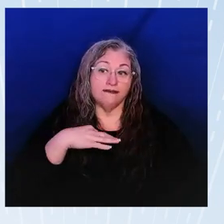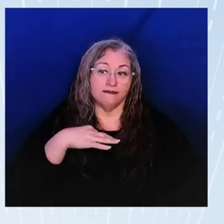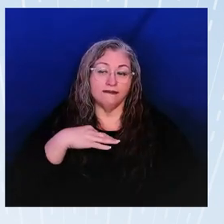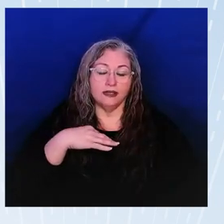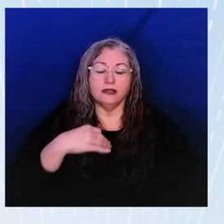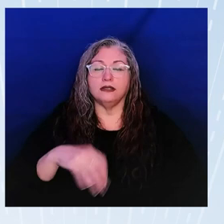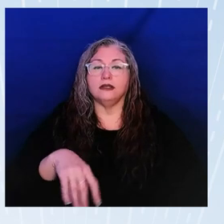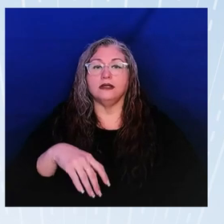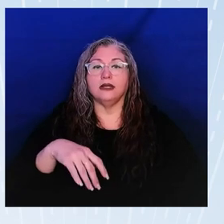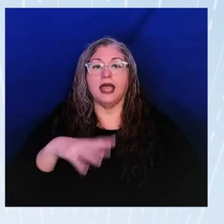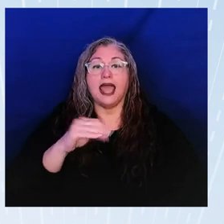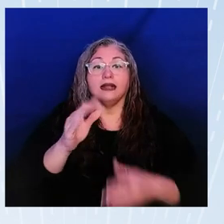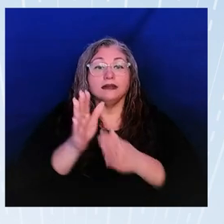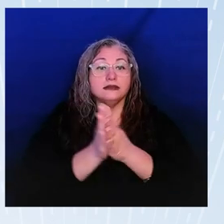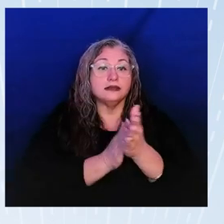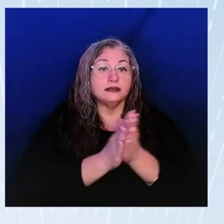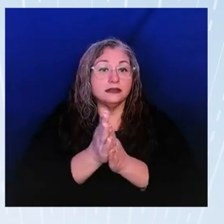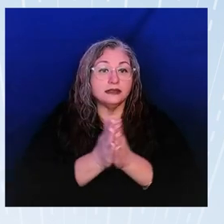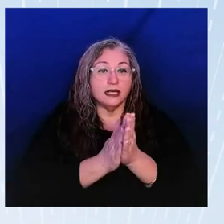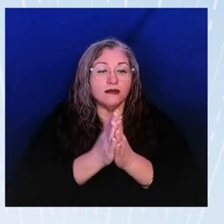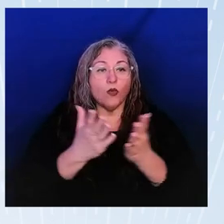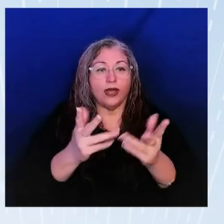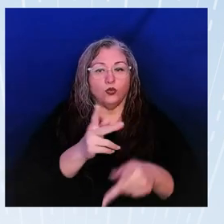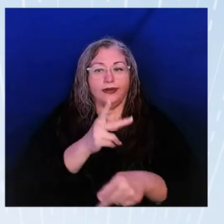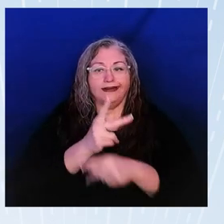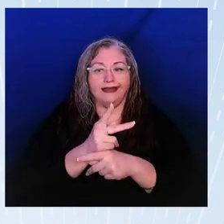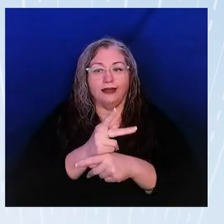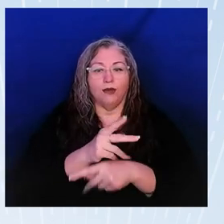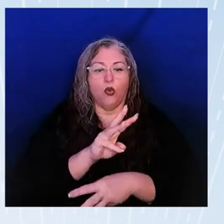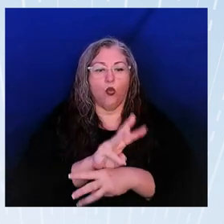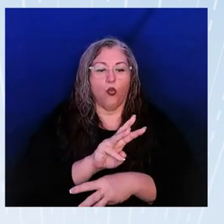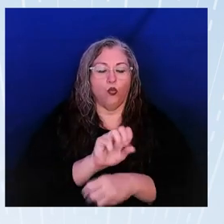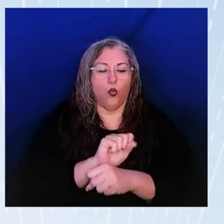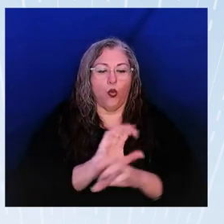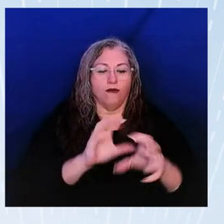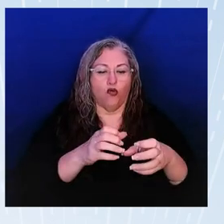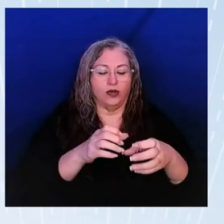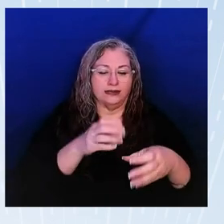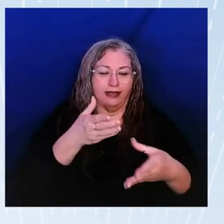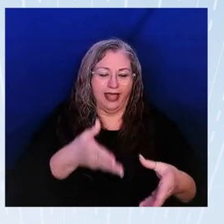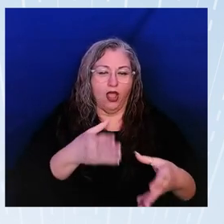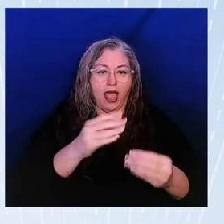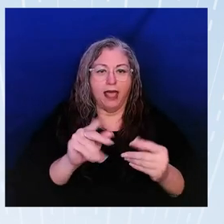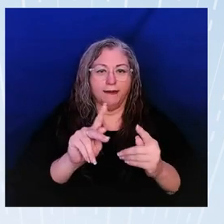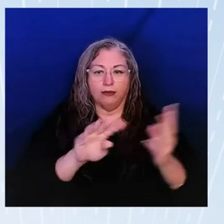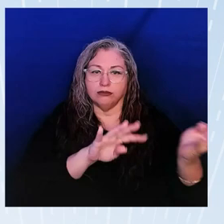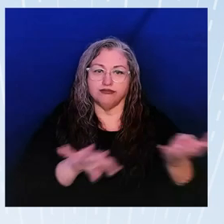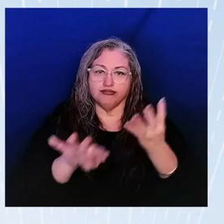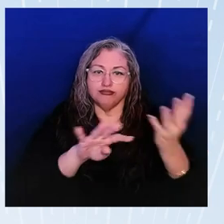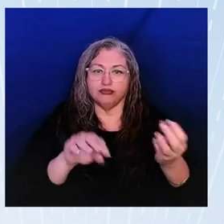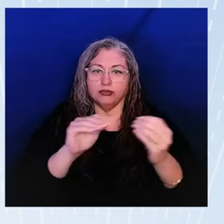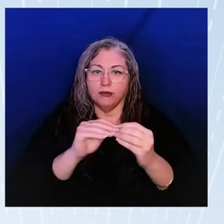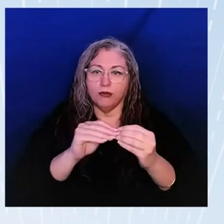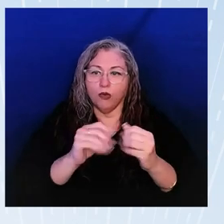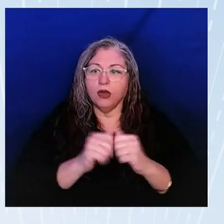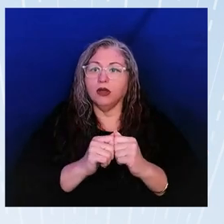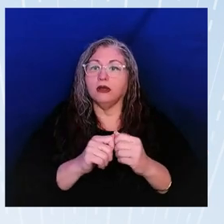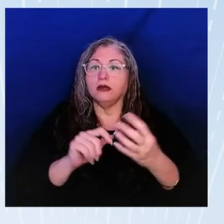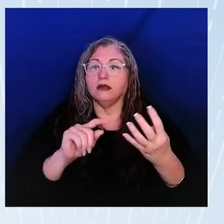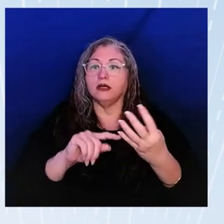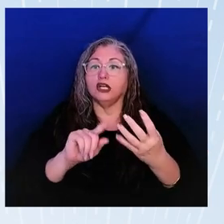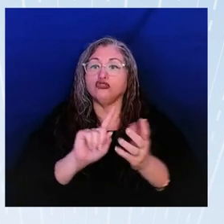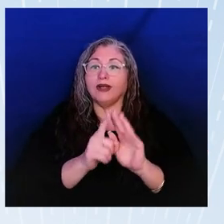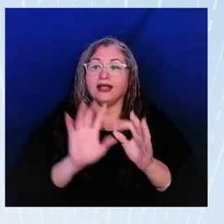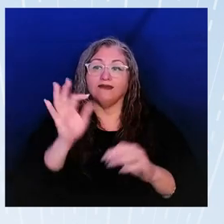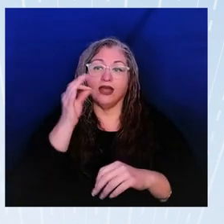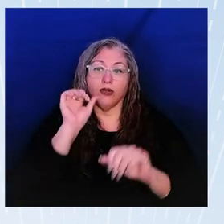the incentives to keep that workforce in place, and then also to move more people in the pipeline. And then we have translating federal